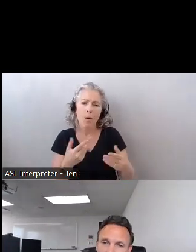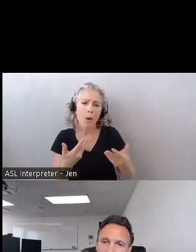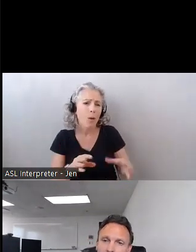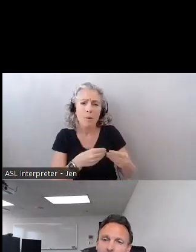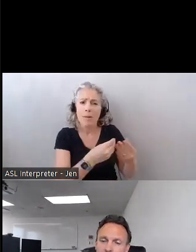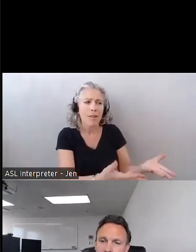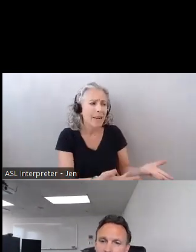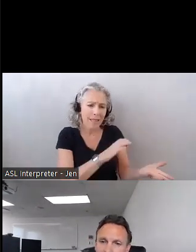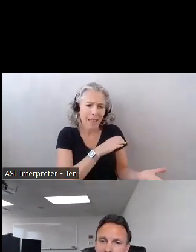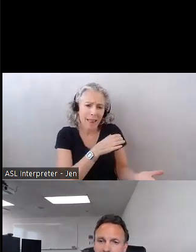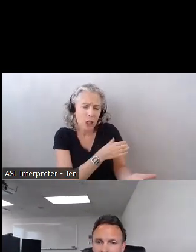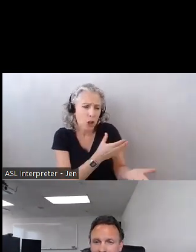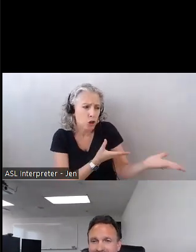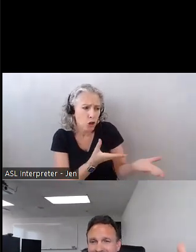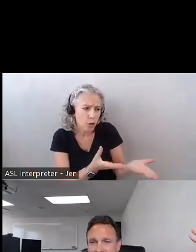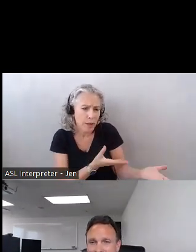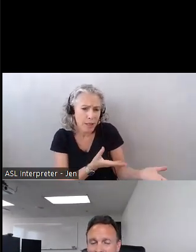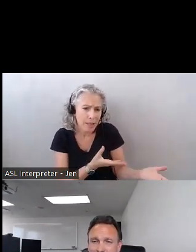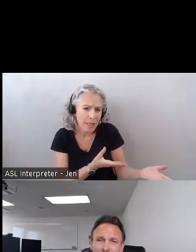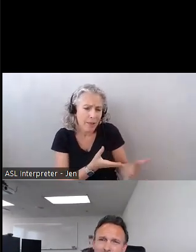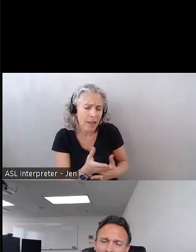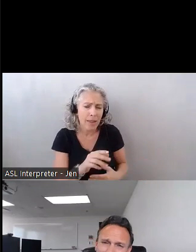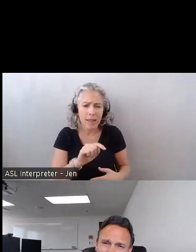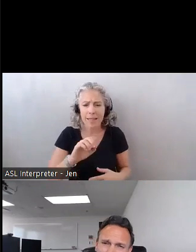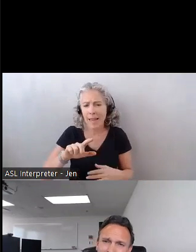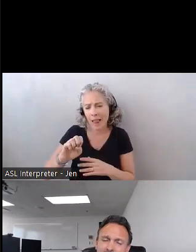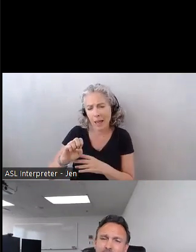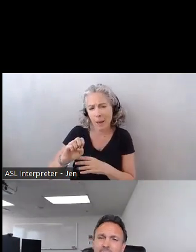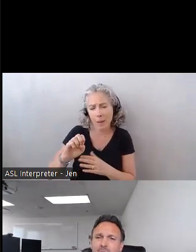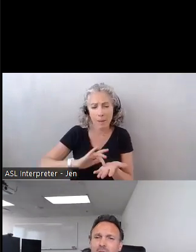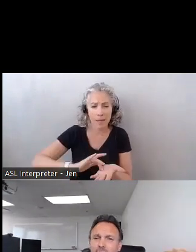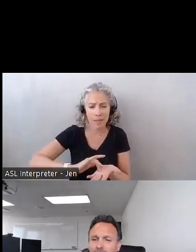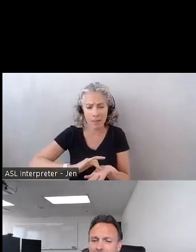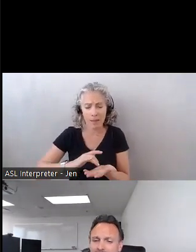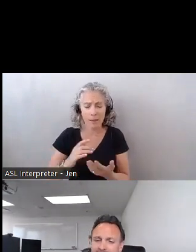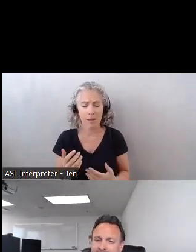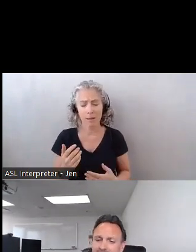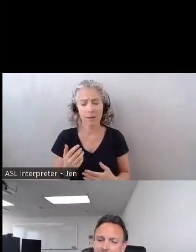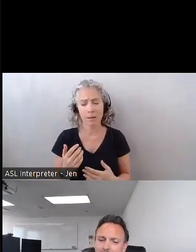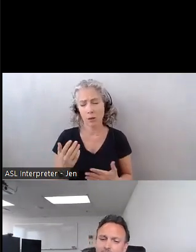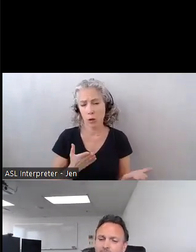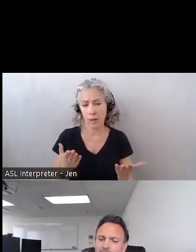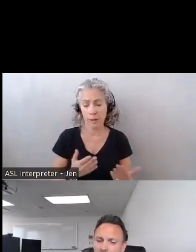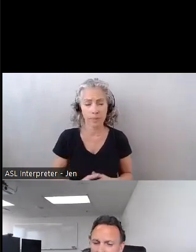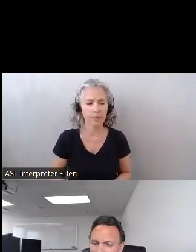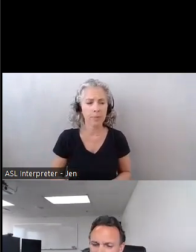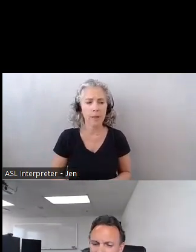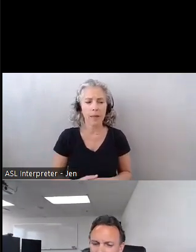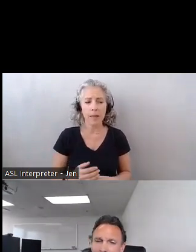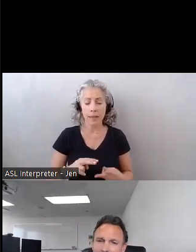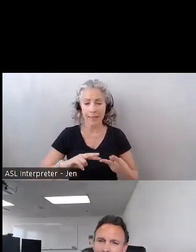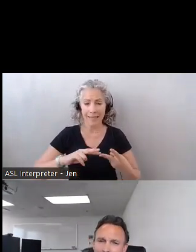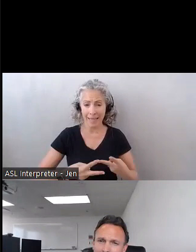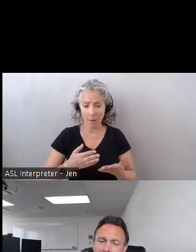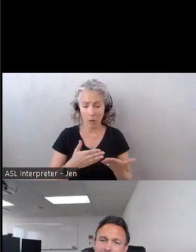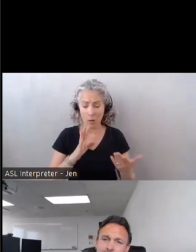a clinical service via that telemedicine response. So we're already helping to resolve that, because the second part of what we're going to talk about is this